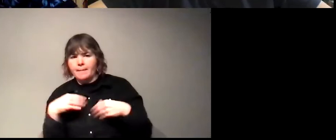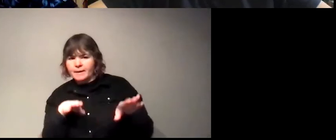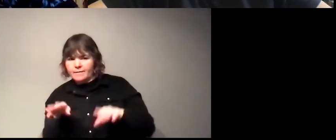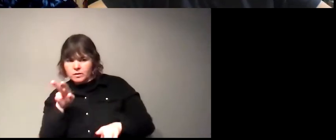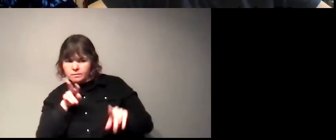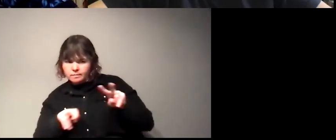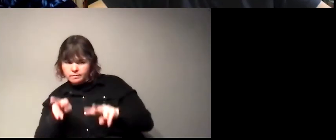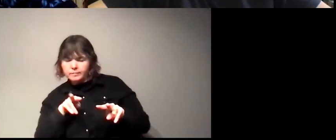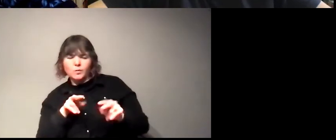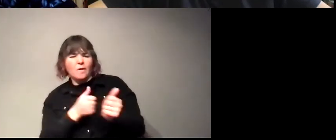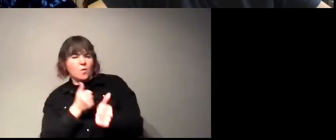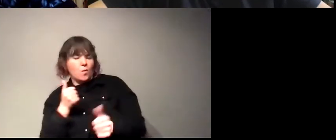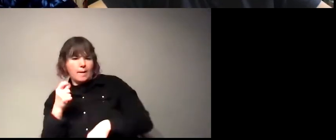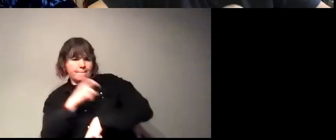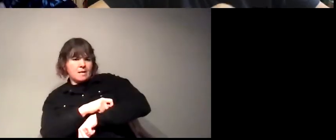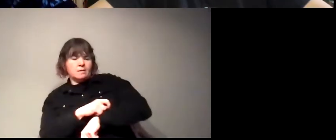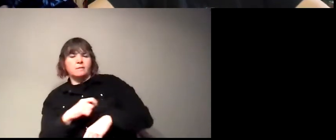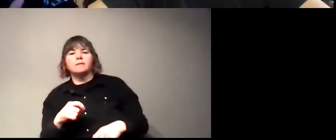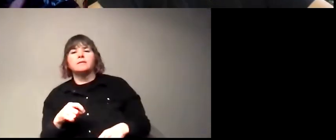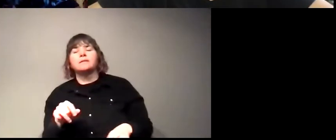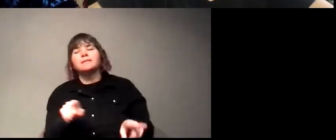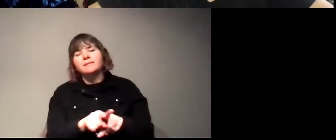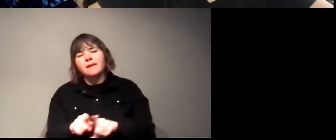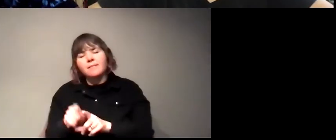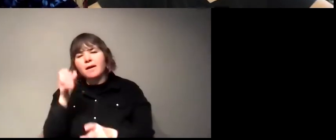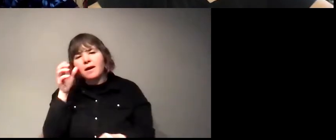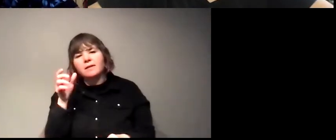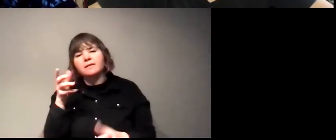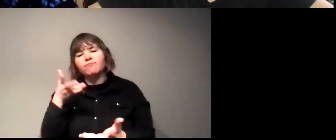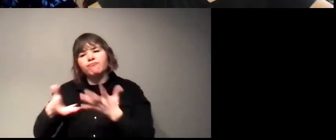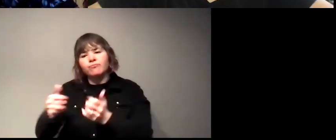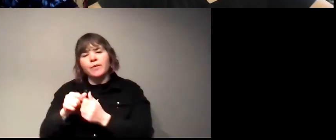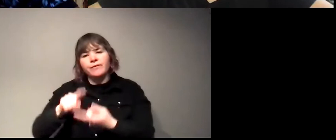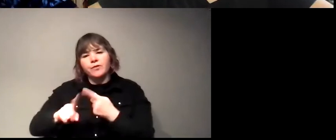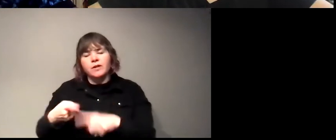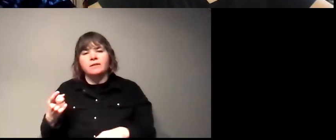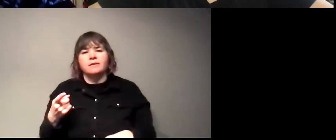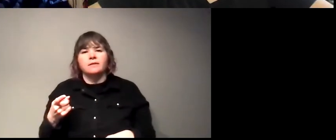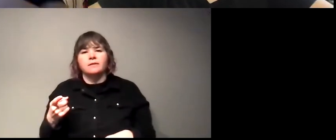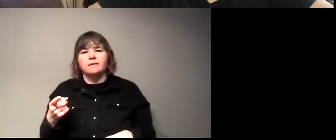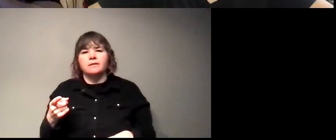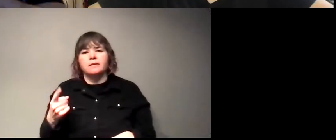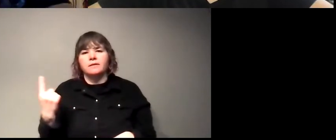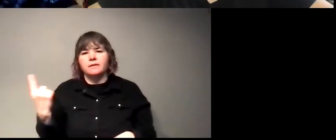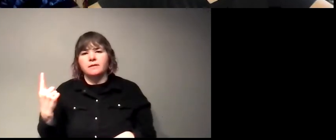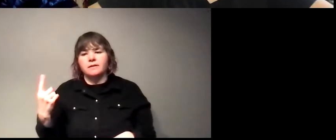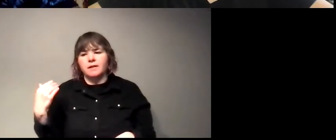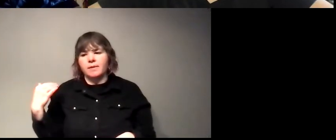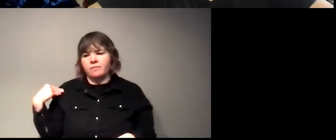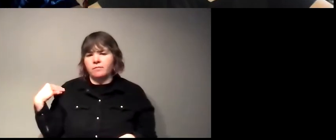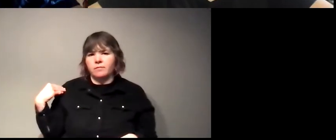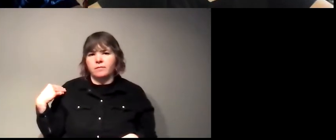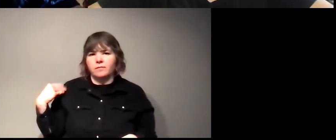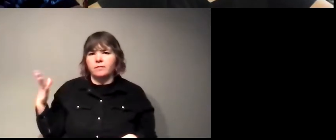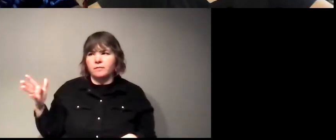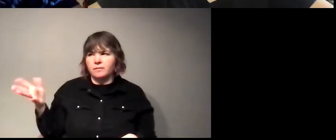bitten. Just like how if you're out hanging out with your friends and someone like touches you on the shoulder and you're like,